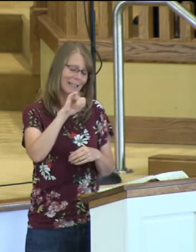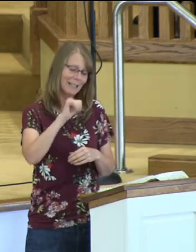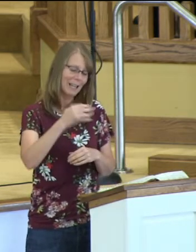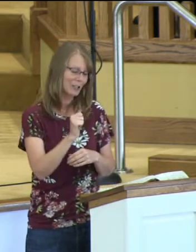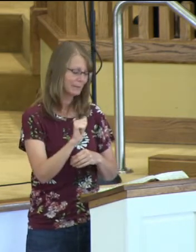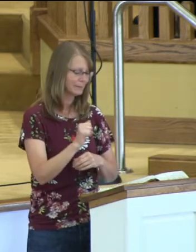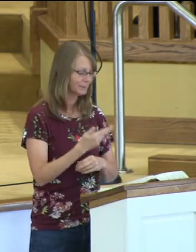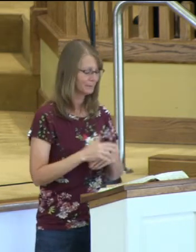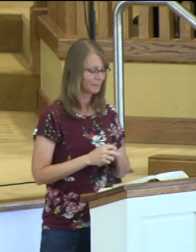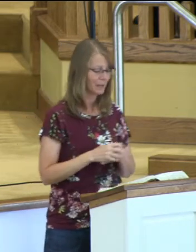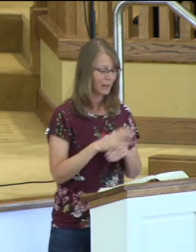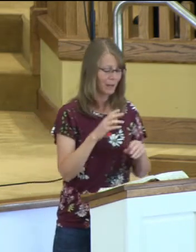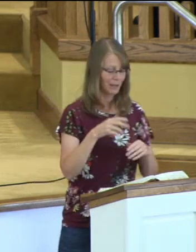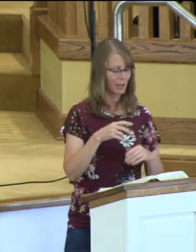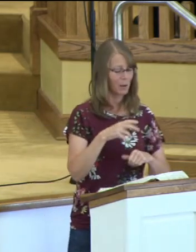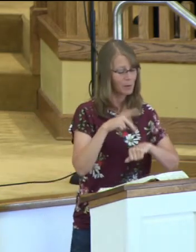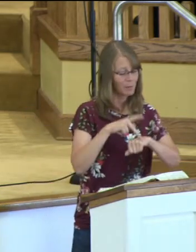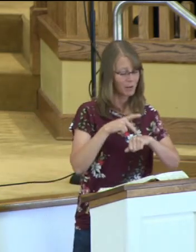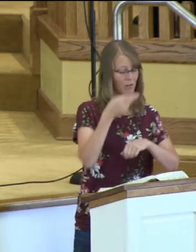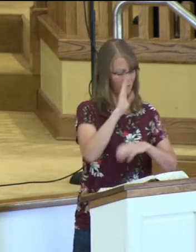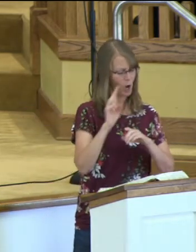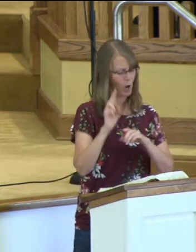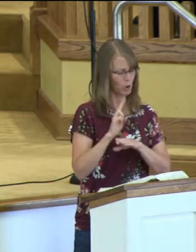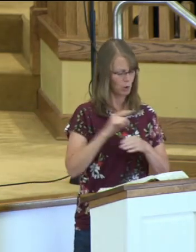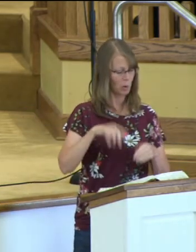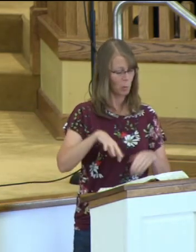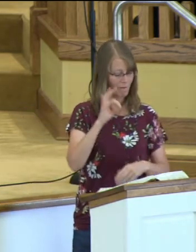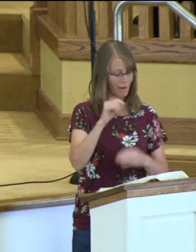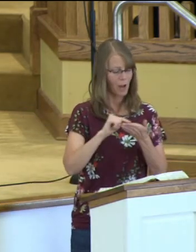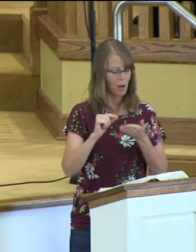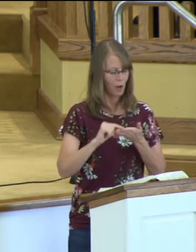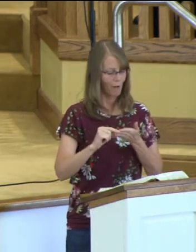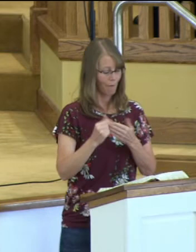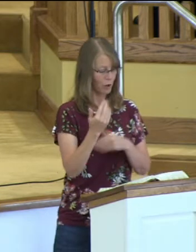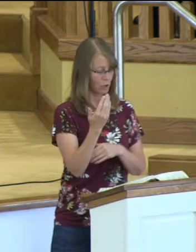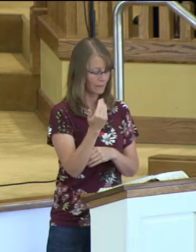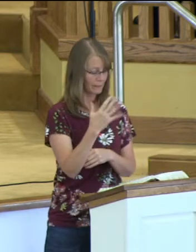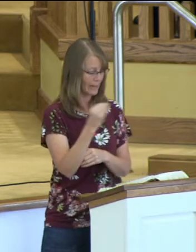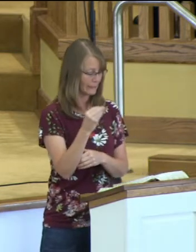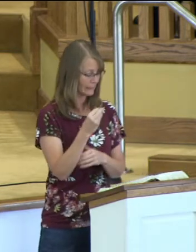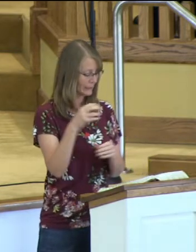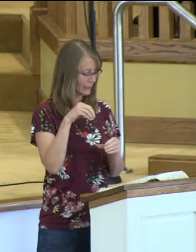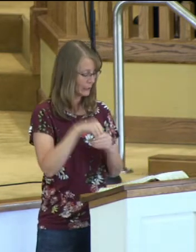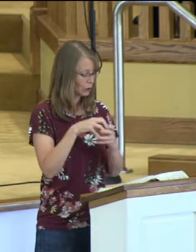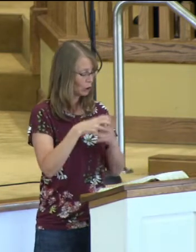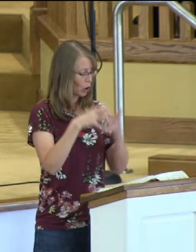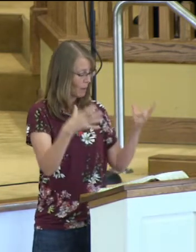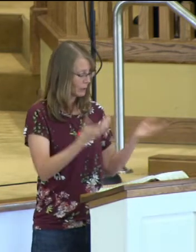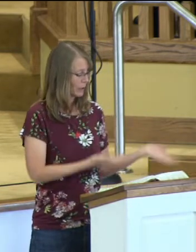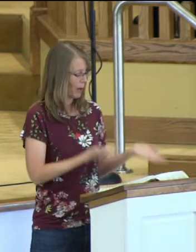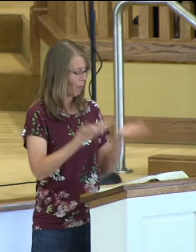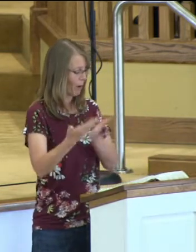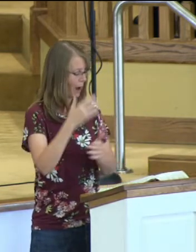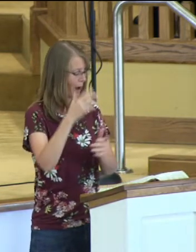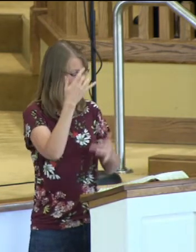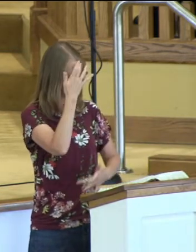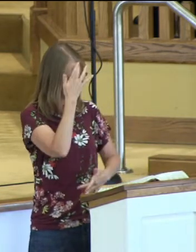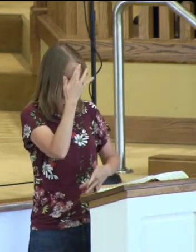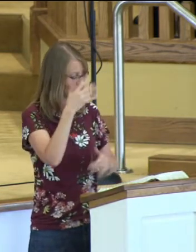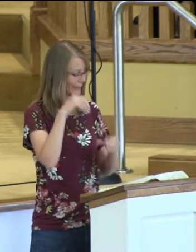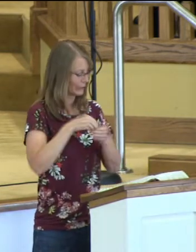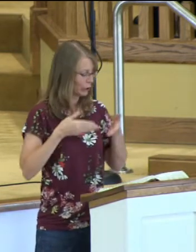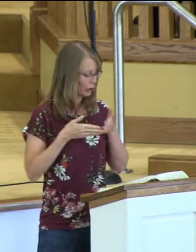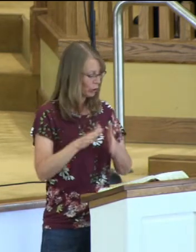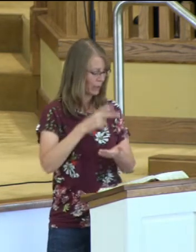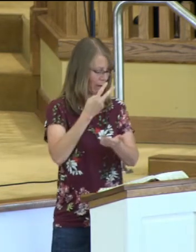of God. We find in verse number 15 that insomuch that they brought forth the sick into the streets and laid them on beds and